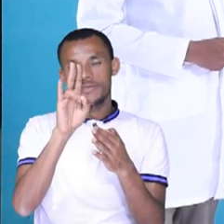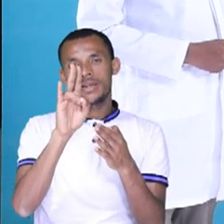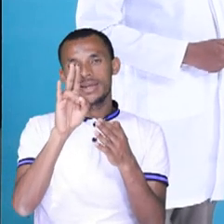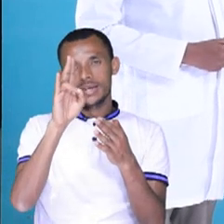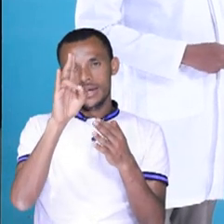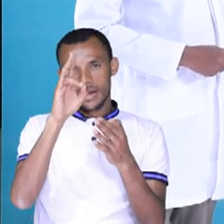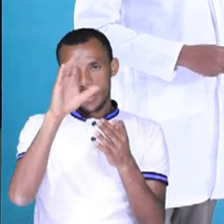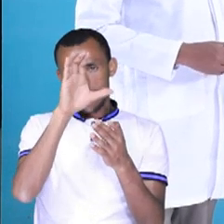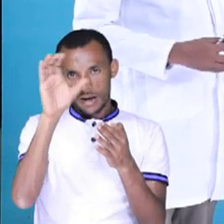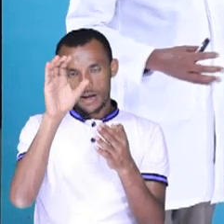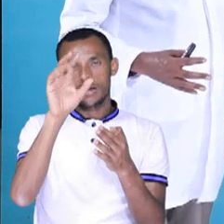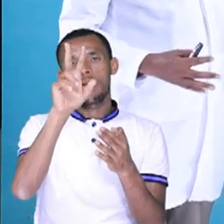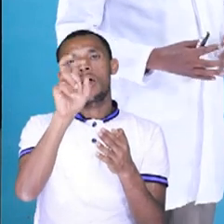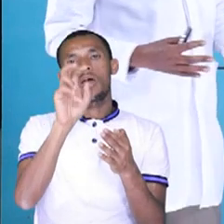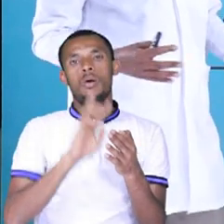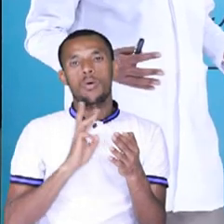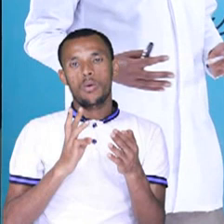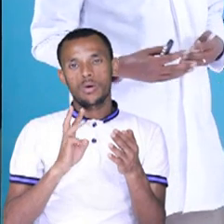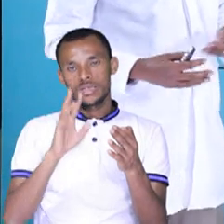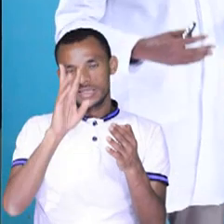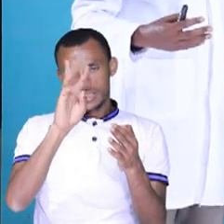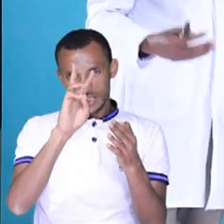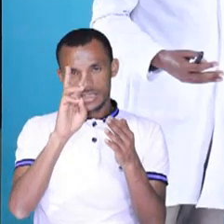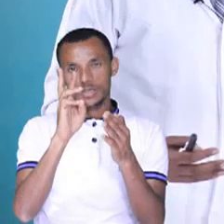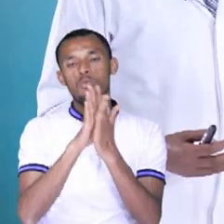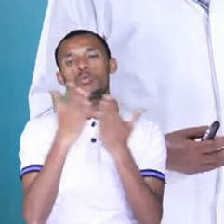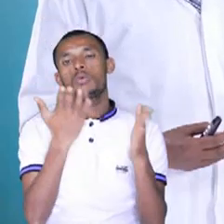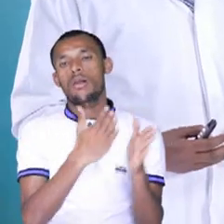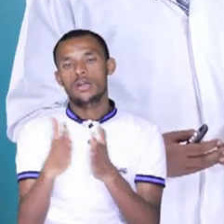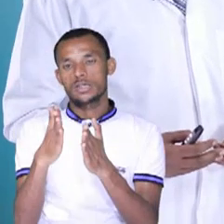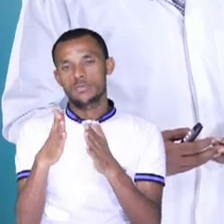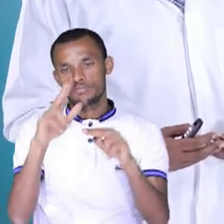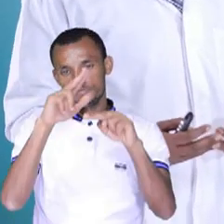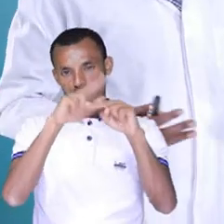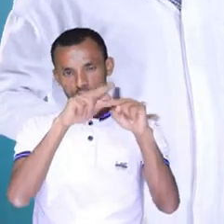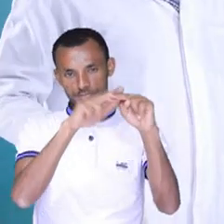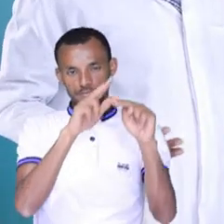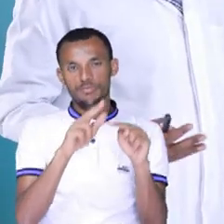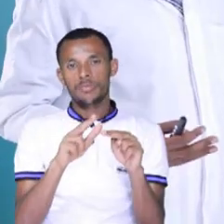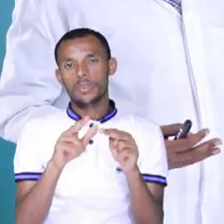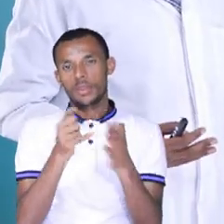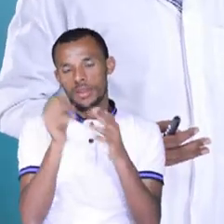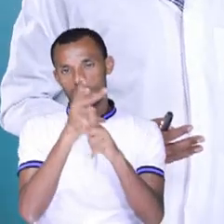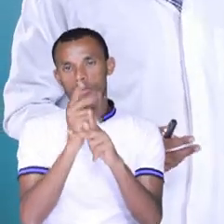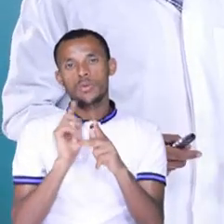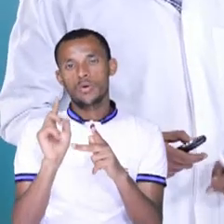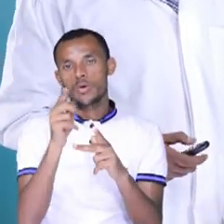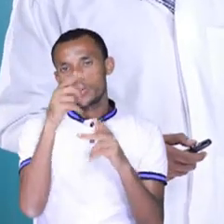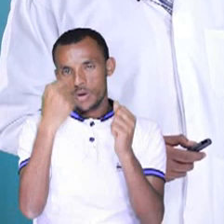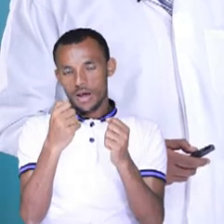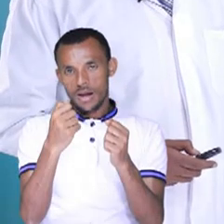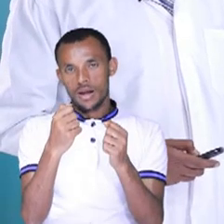720. So if you are given 6 books to arrange on a shelf, it is unexpected. You can arrange